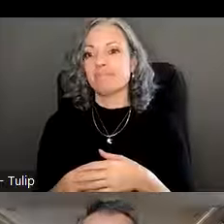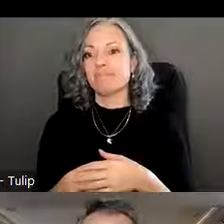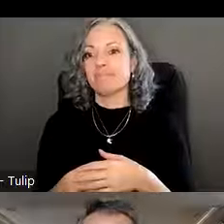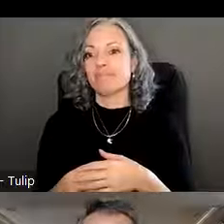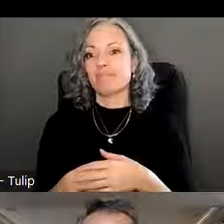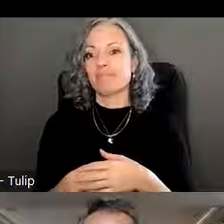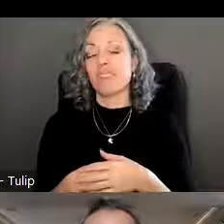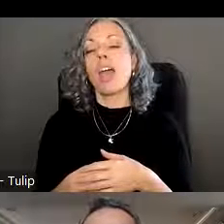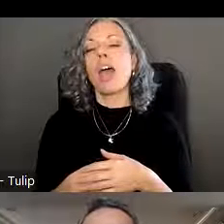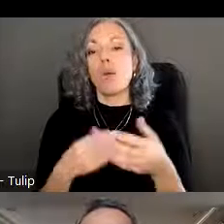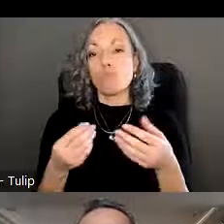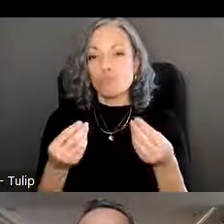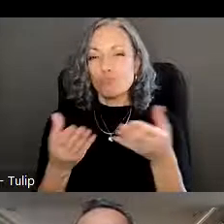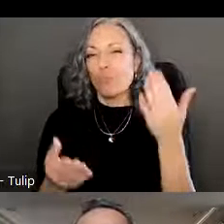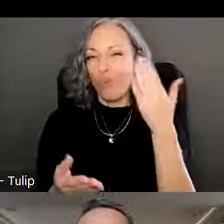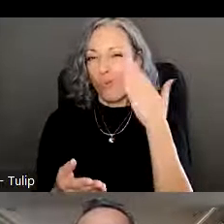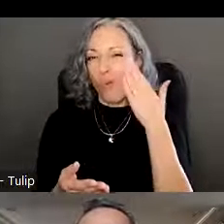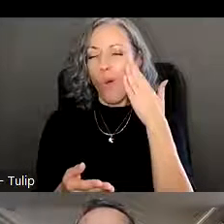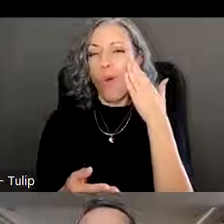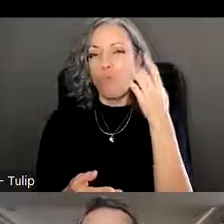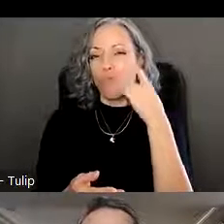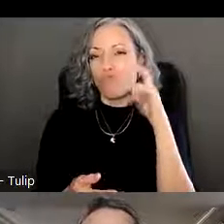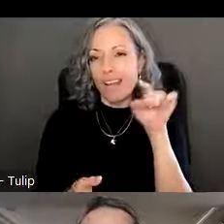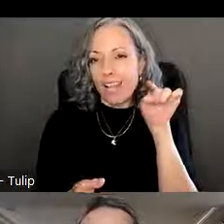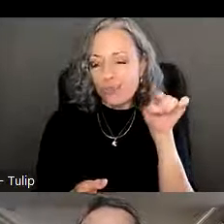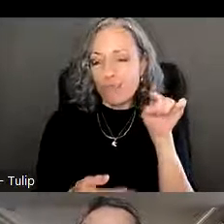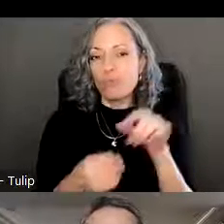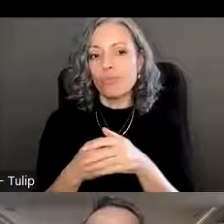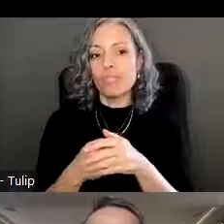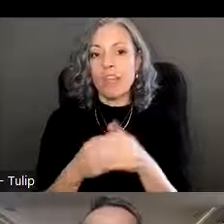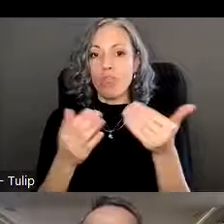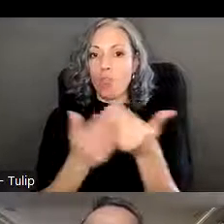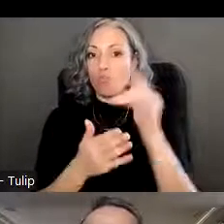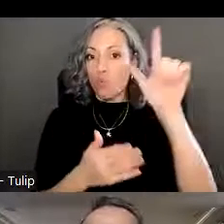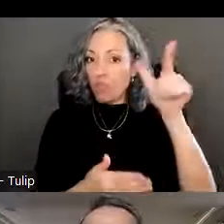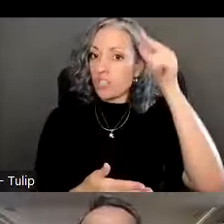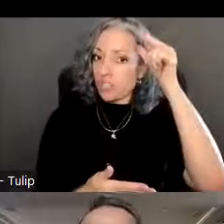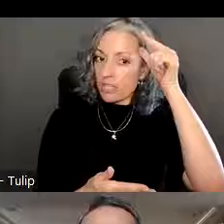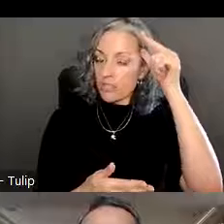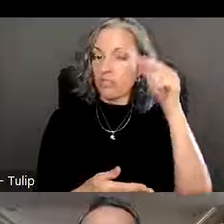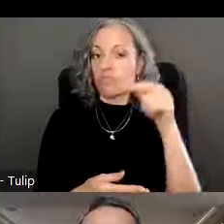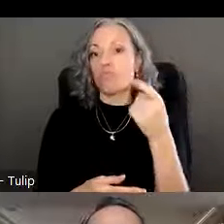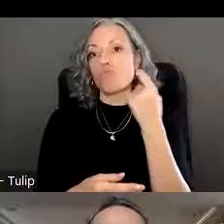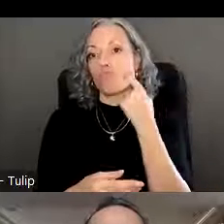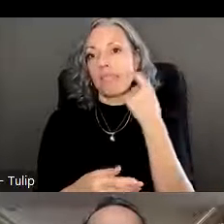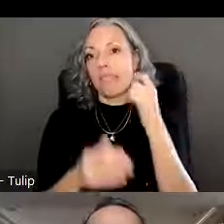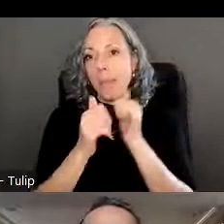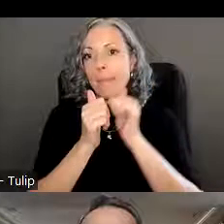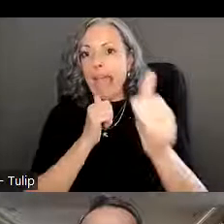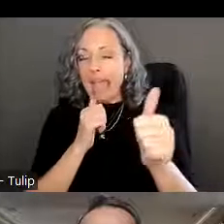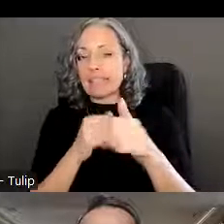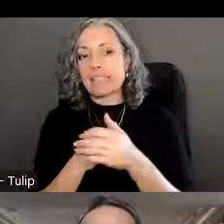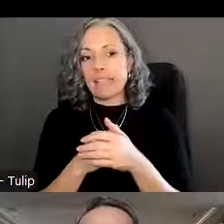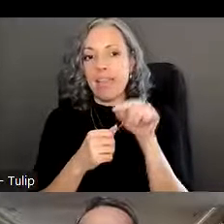by saying that we recognize that the new legislation that passed related to Bagley Keene Act, and that's